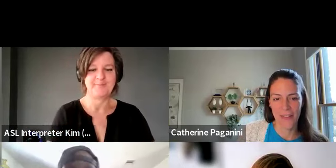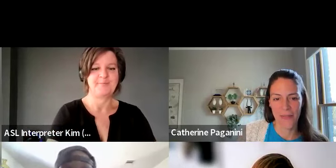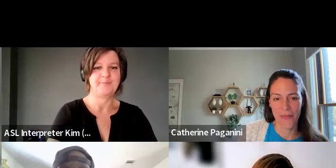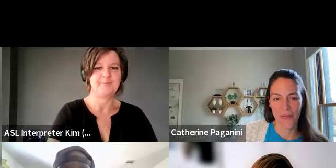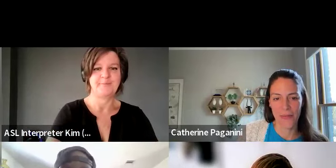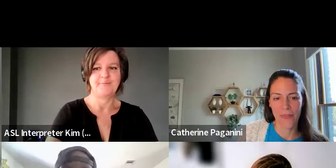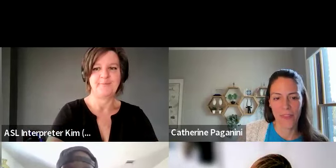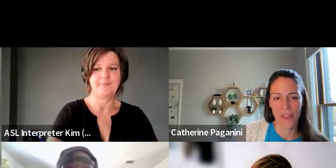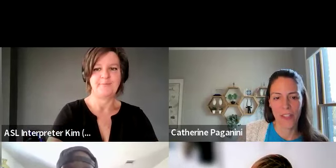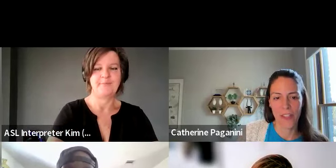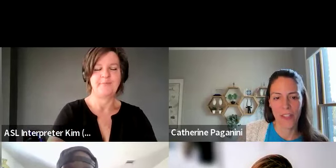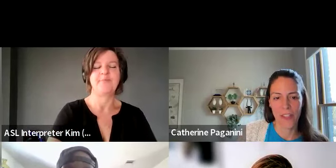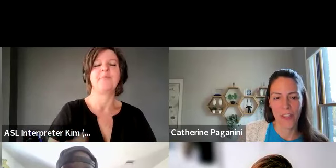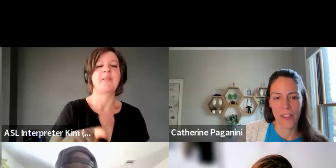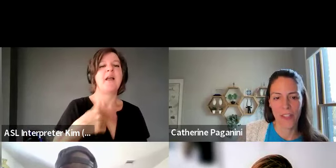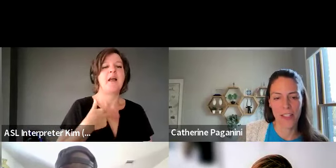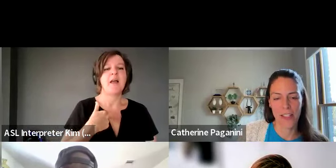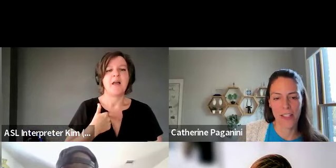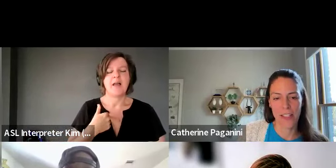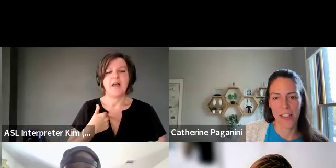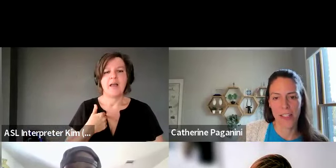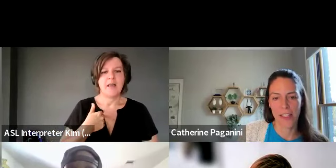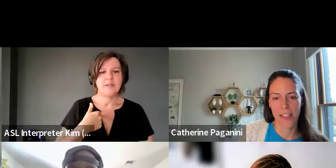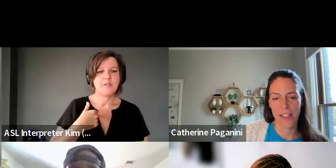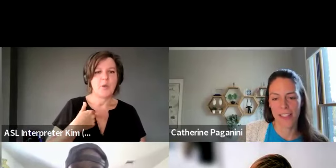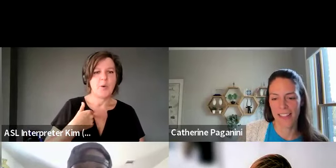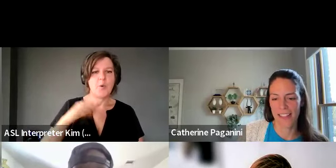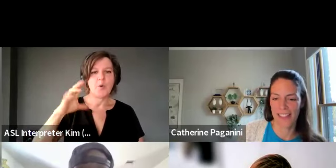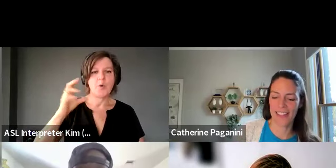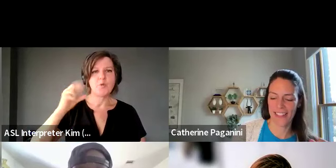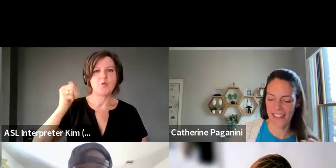Hi. So I'm Shivangi. I just joined a bit late. So